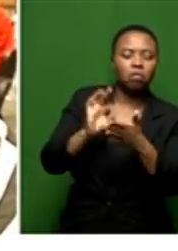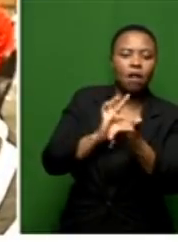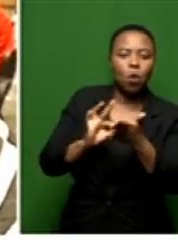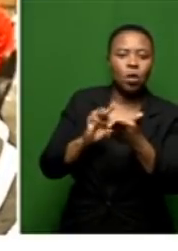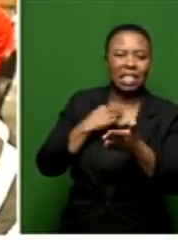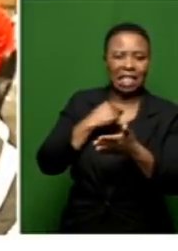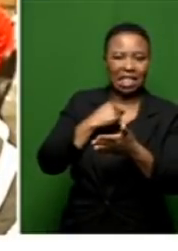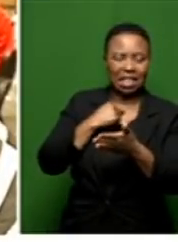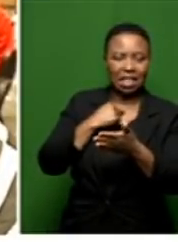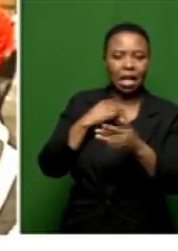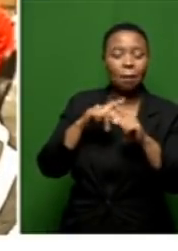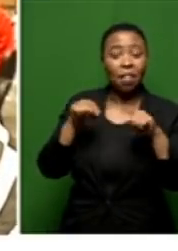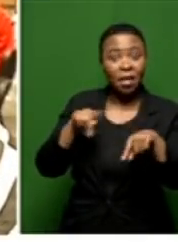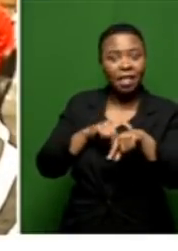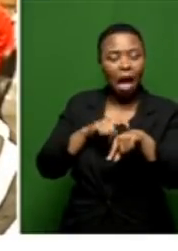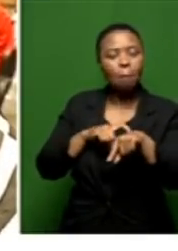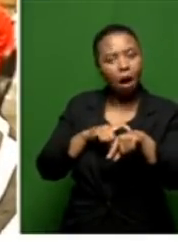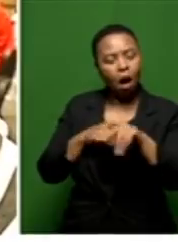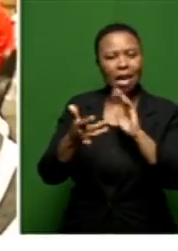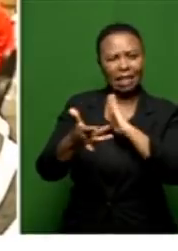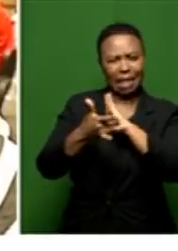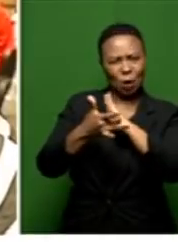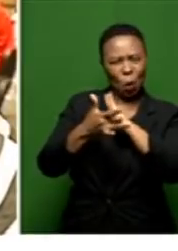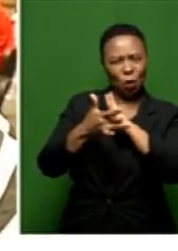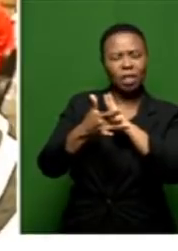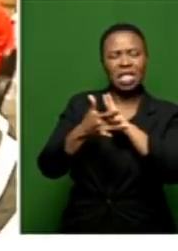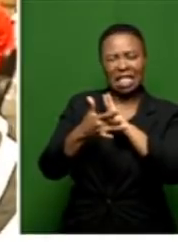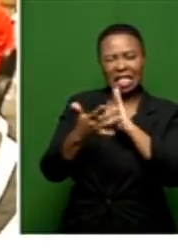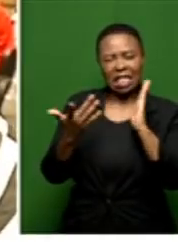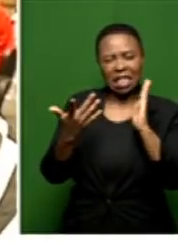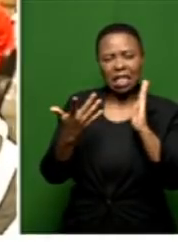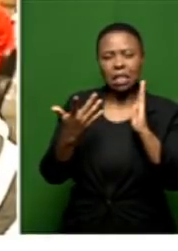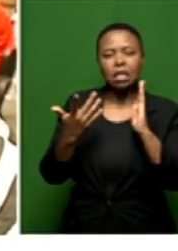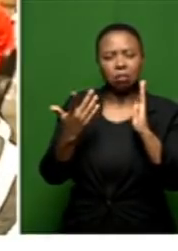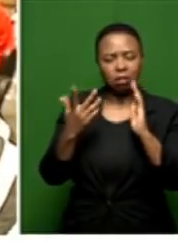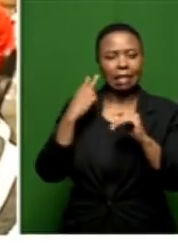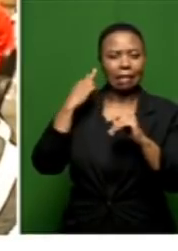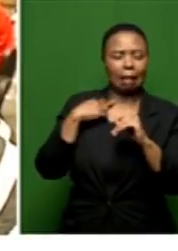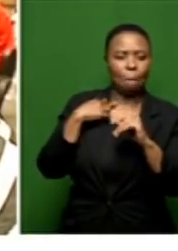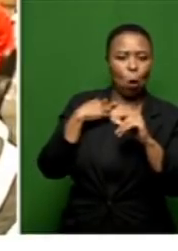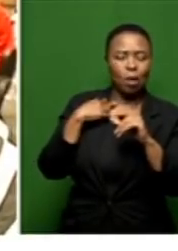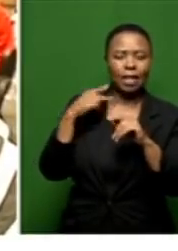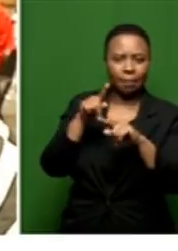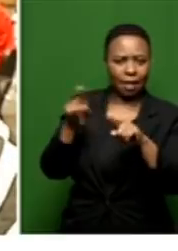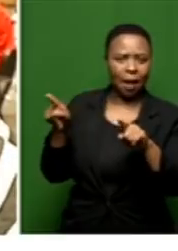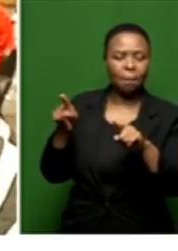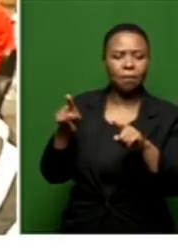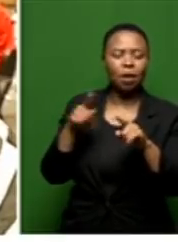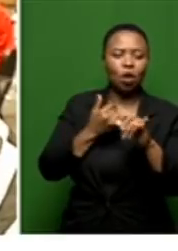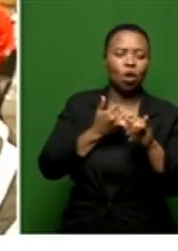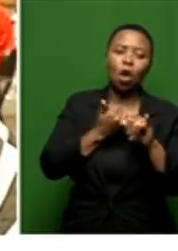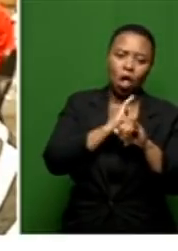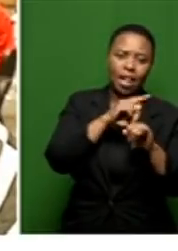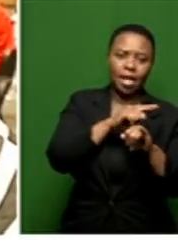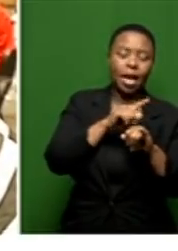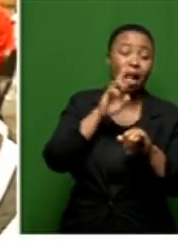But this time, their technology systems let them down from quite early on. I mean, I remember when we laughed at